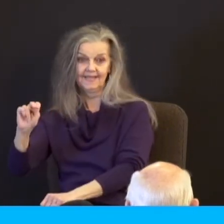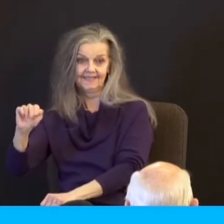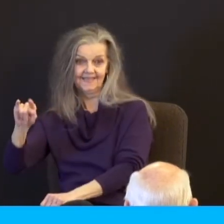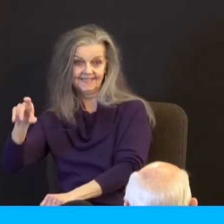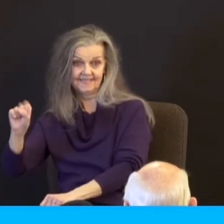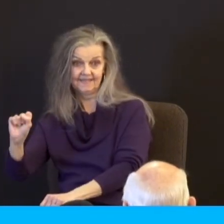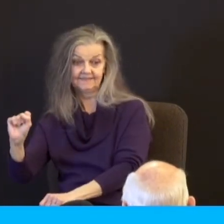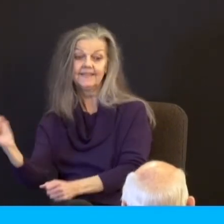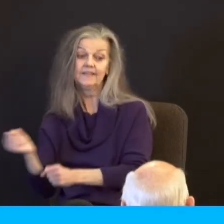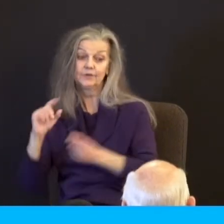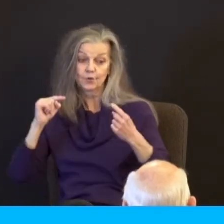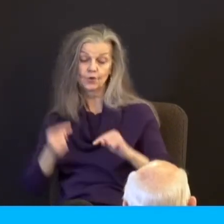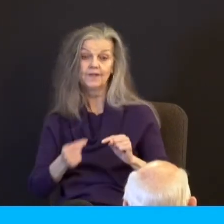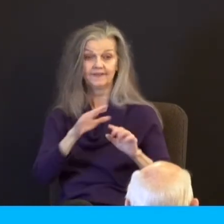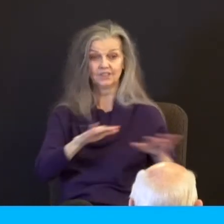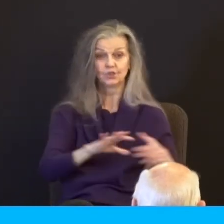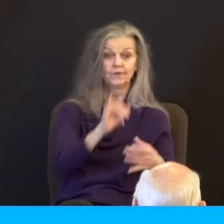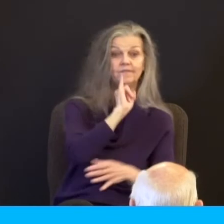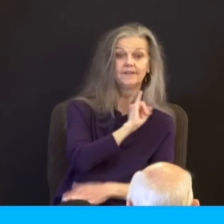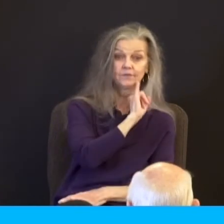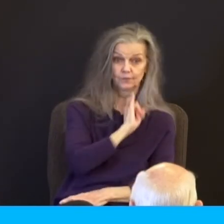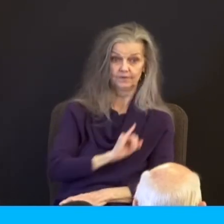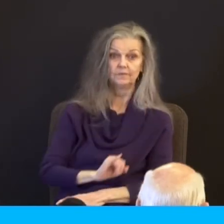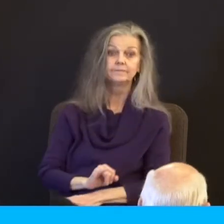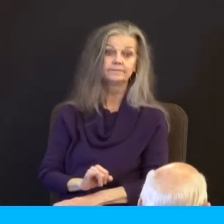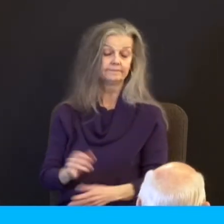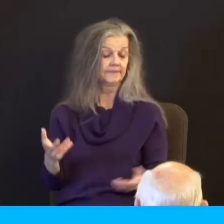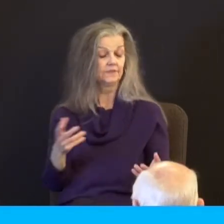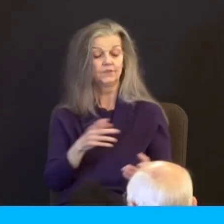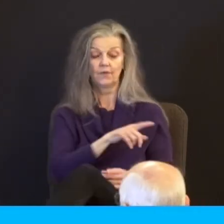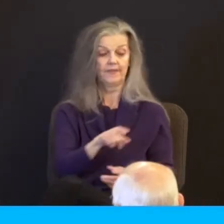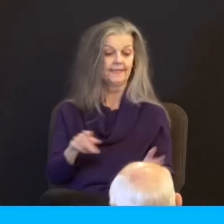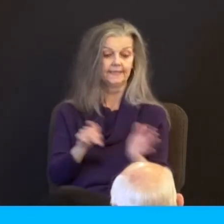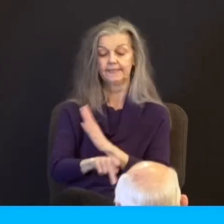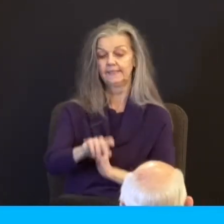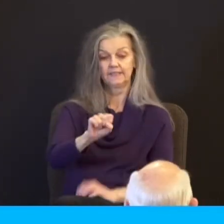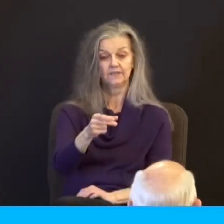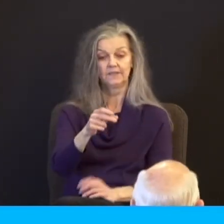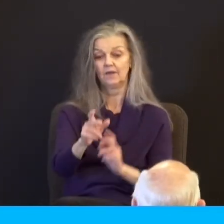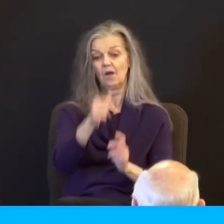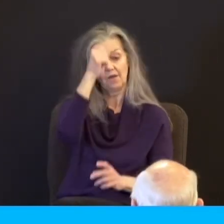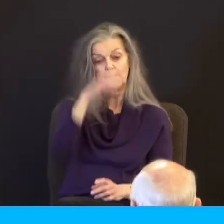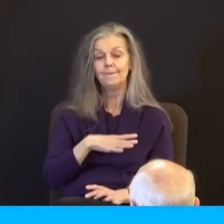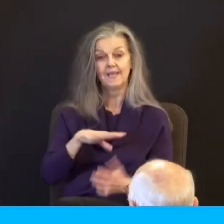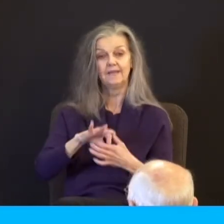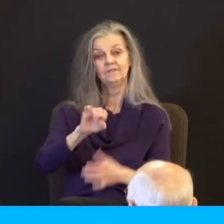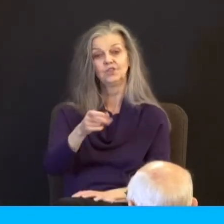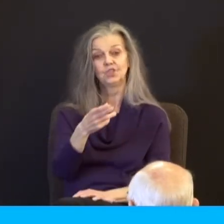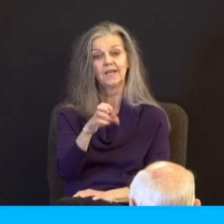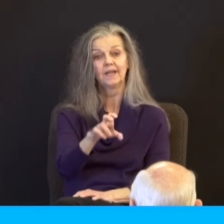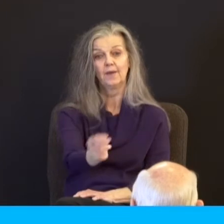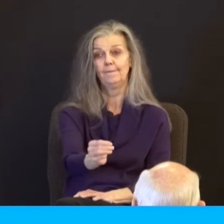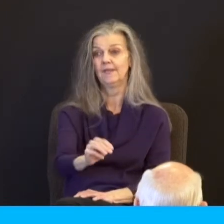the influence? Whether Dinah getting raped, the Shechemites getting wiped out, the idols they had to bury under the oak tree as they were coming